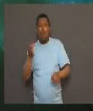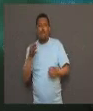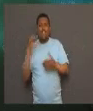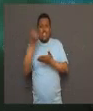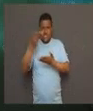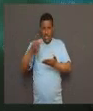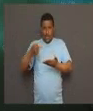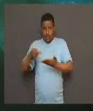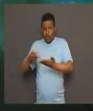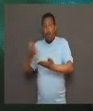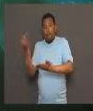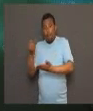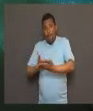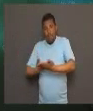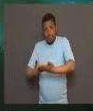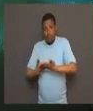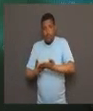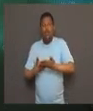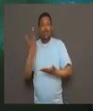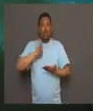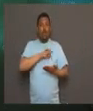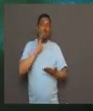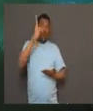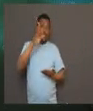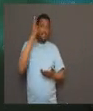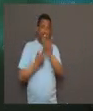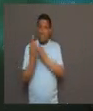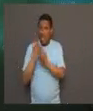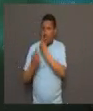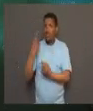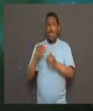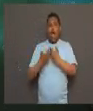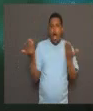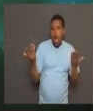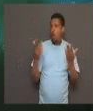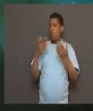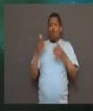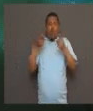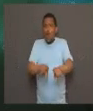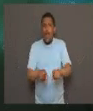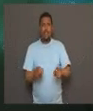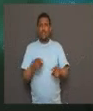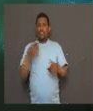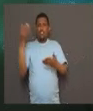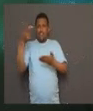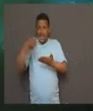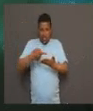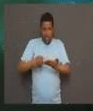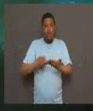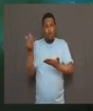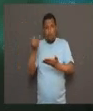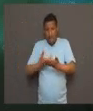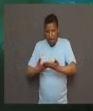sketch maps. We will discuss how and when sketch maps